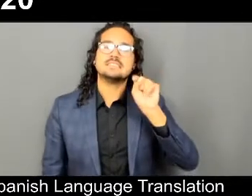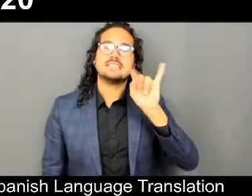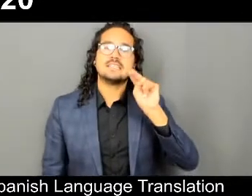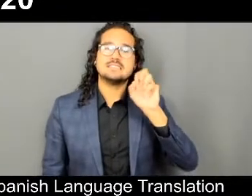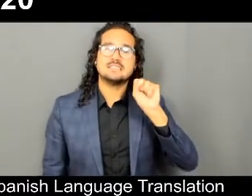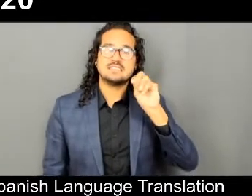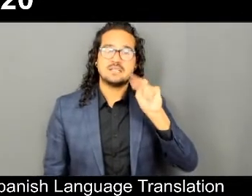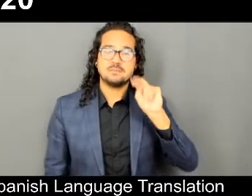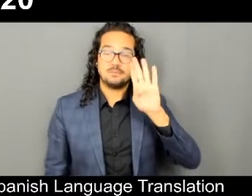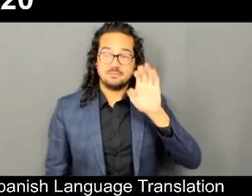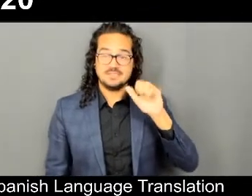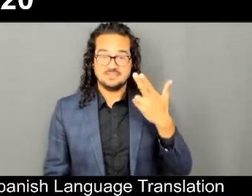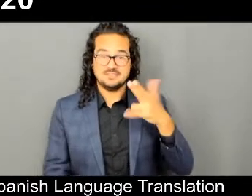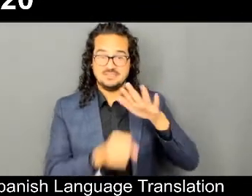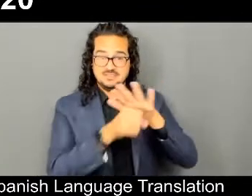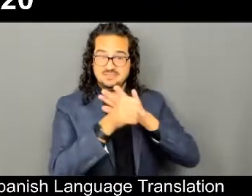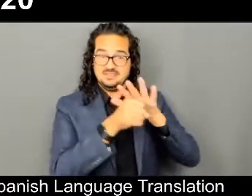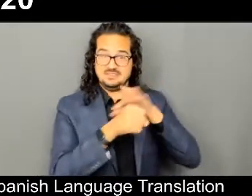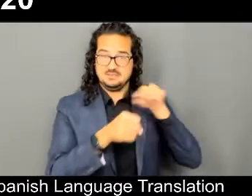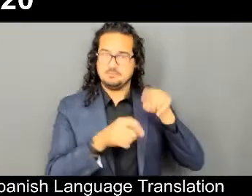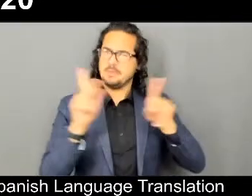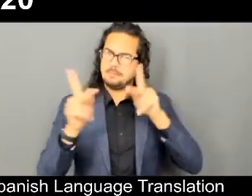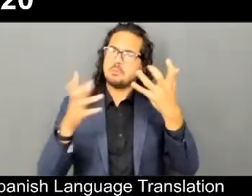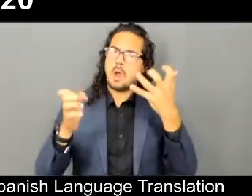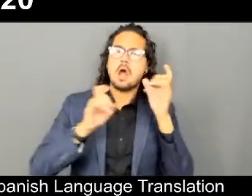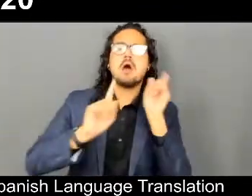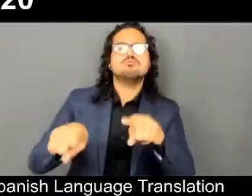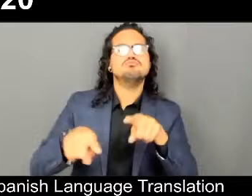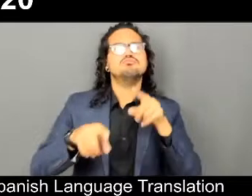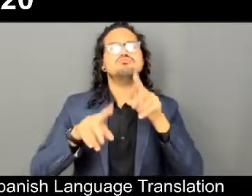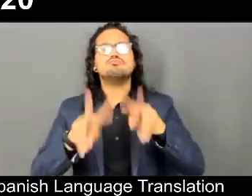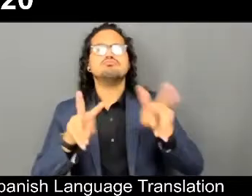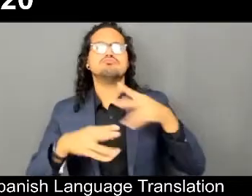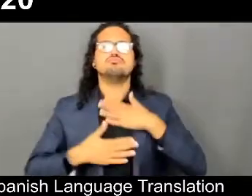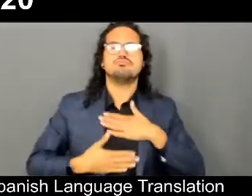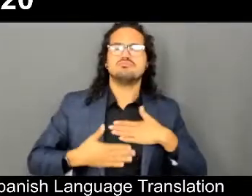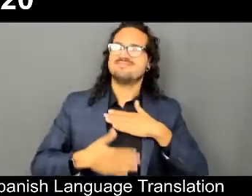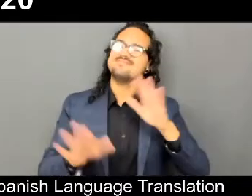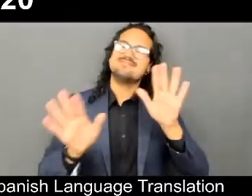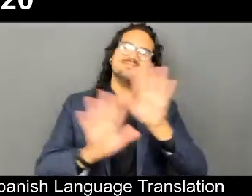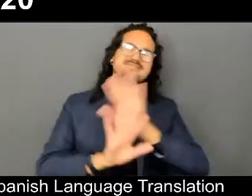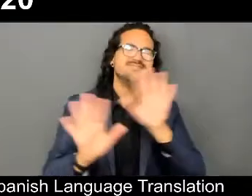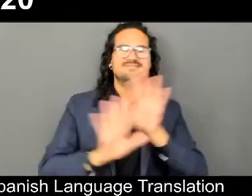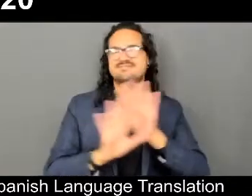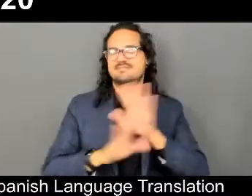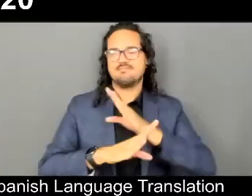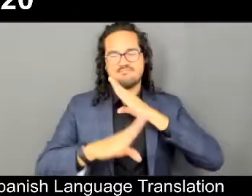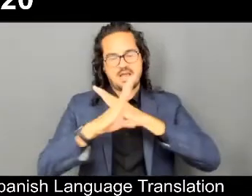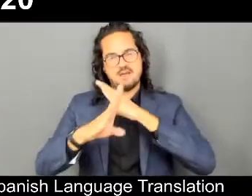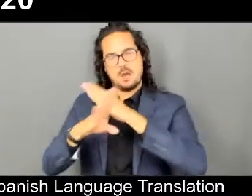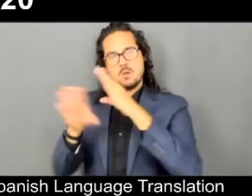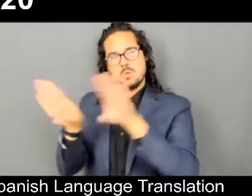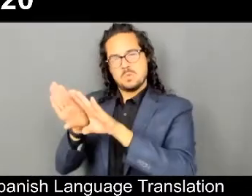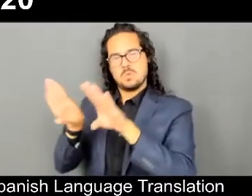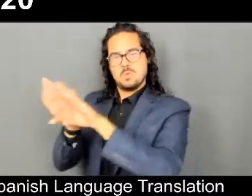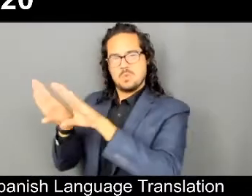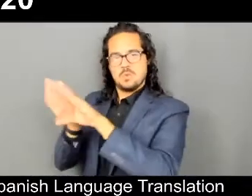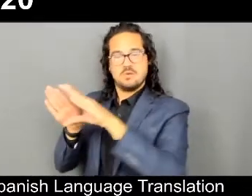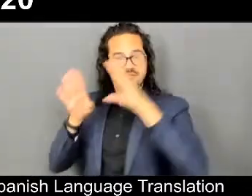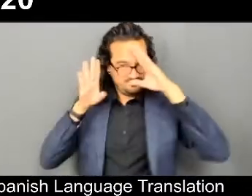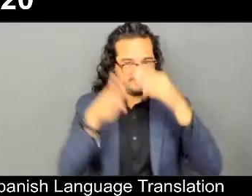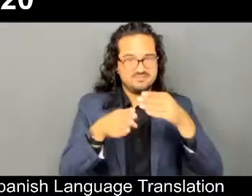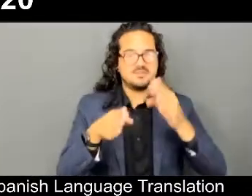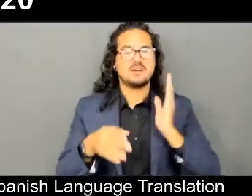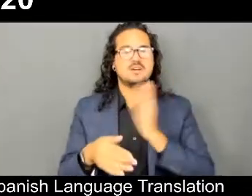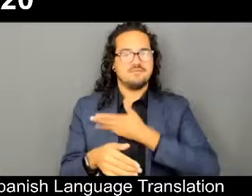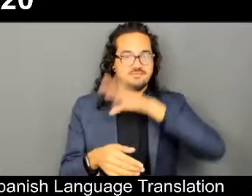down random locations to outside traffic. There is still an evacuation center that is open because Silver Hills